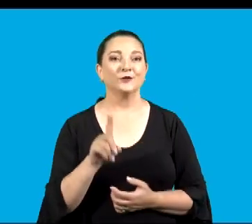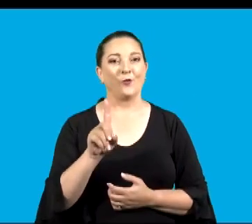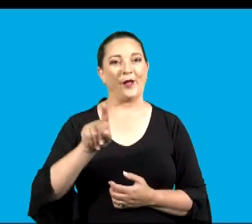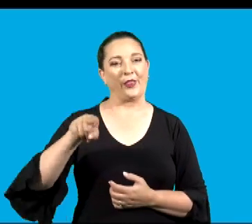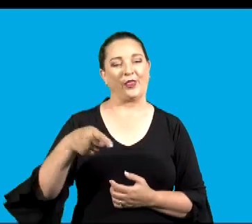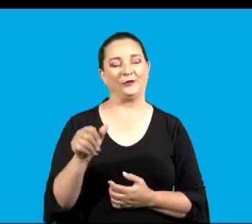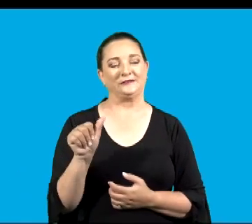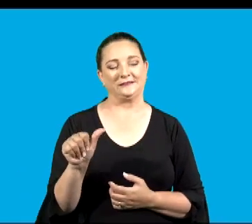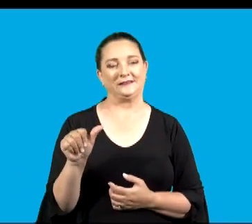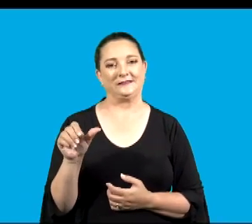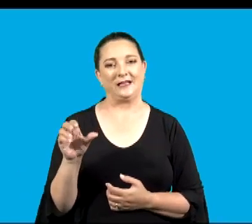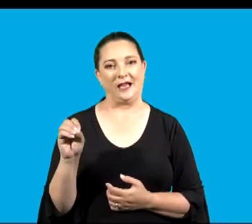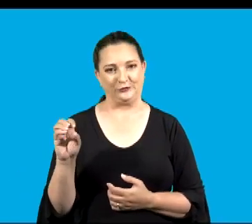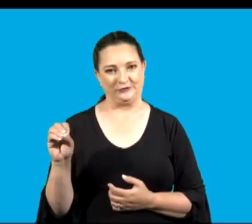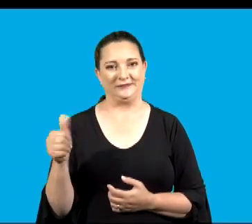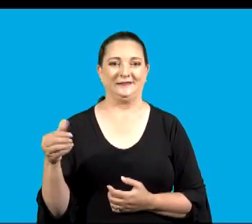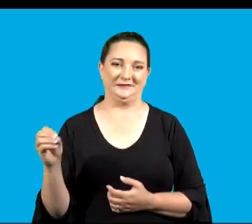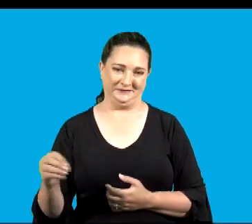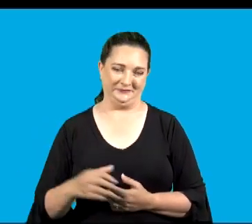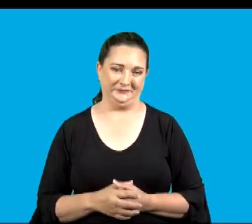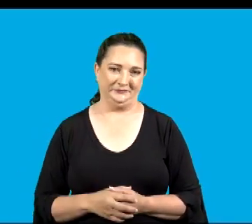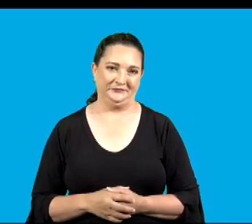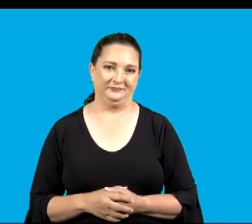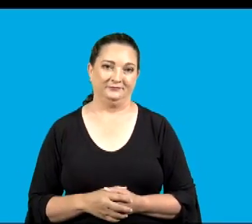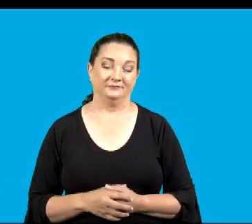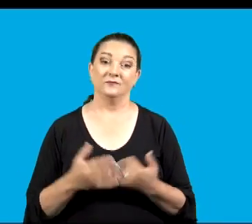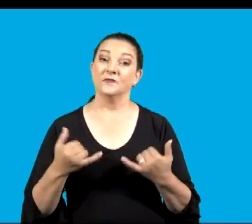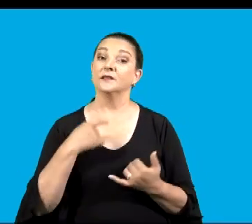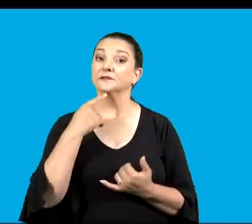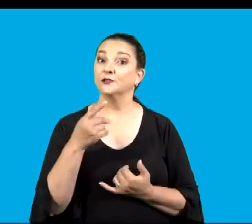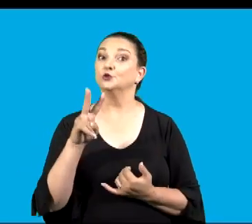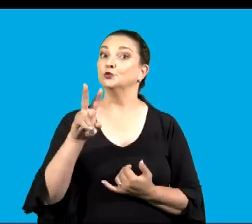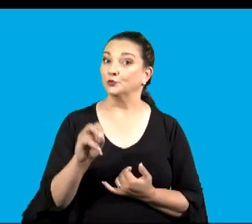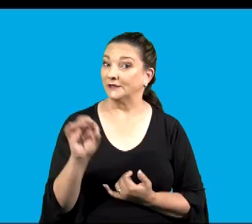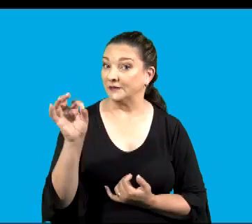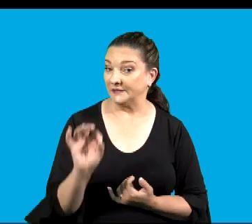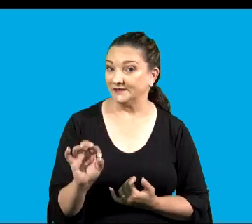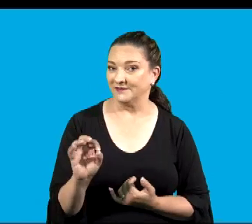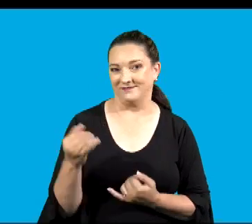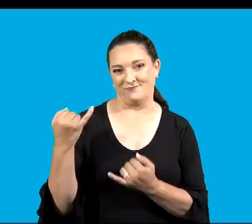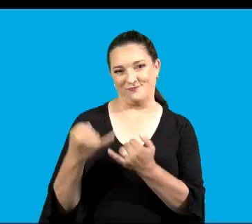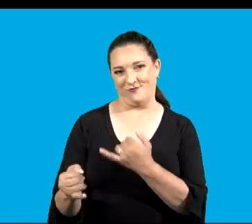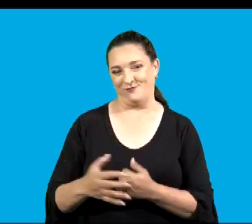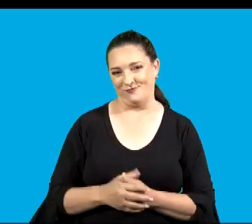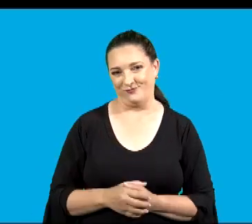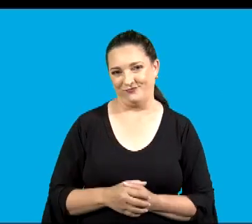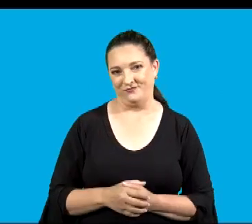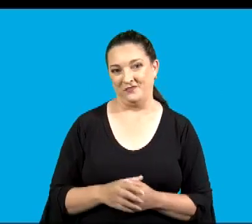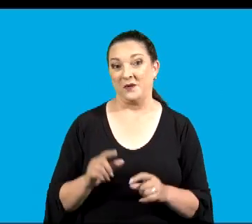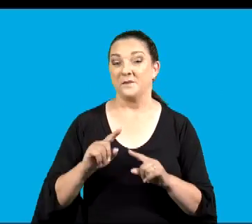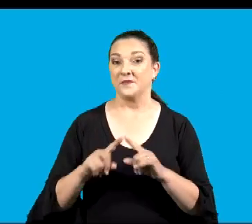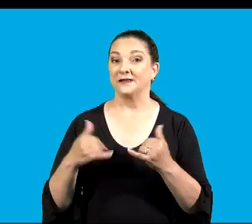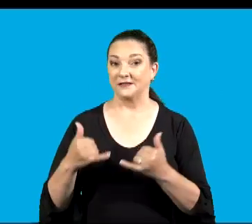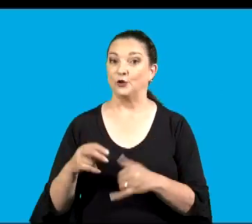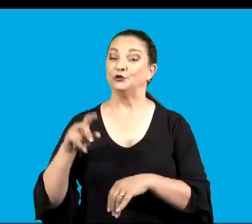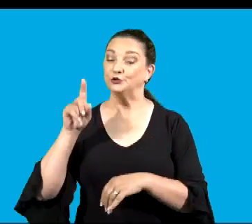1,660. Okay, so remember we had recorded 20%, which was incorrect, yet